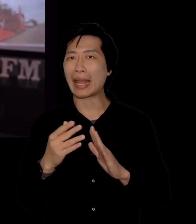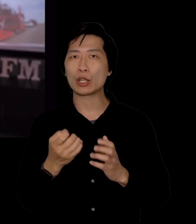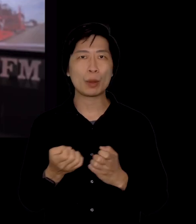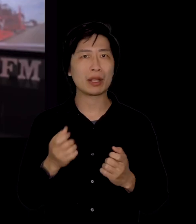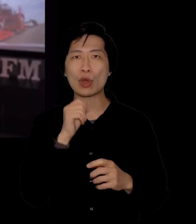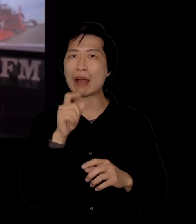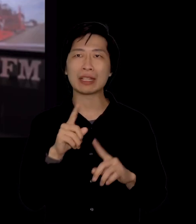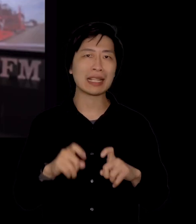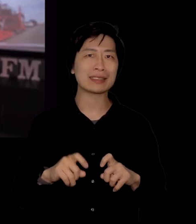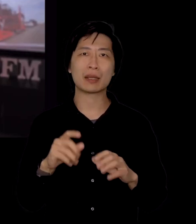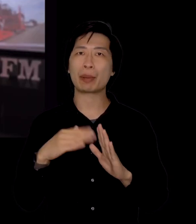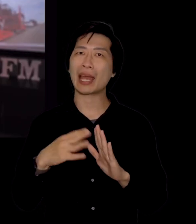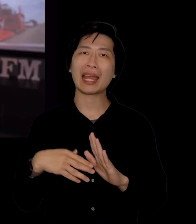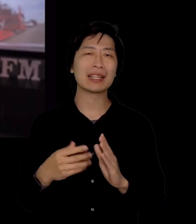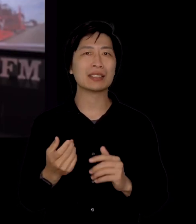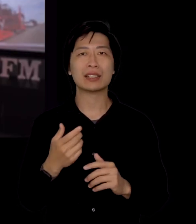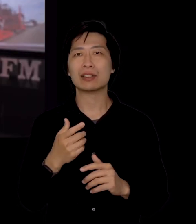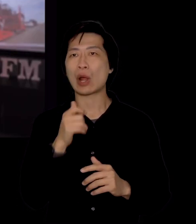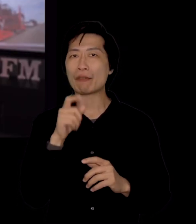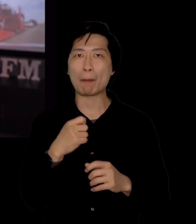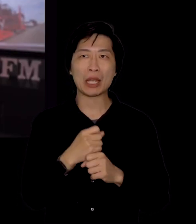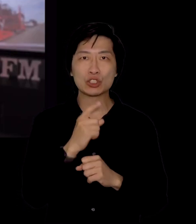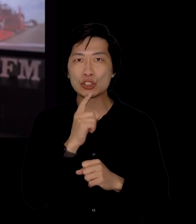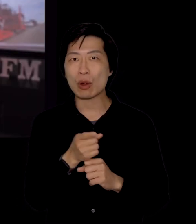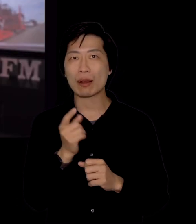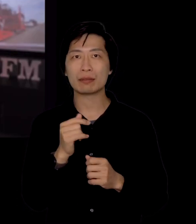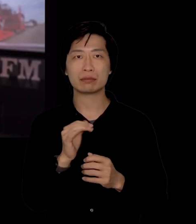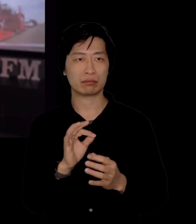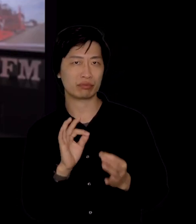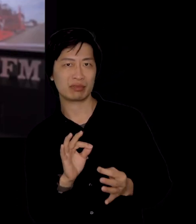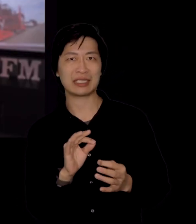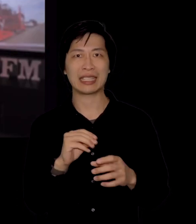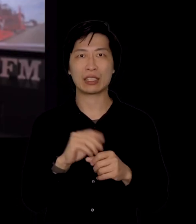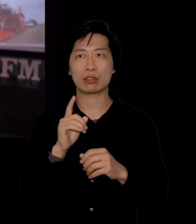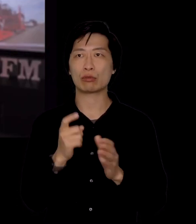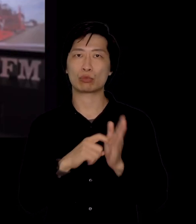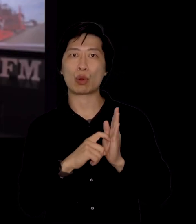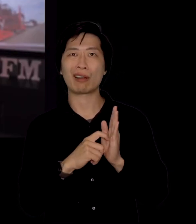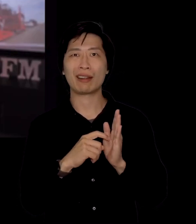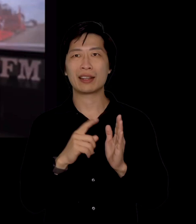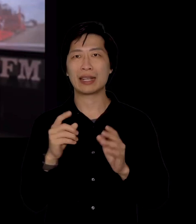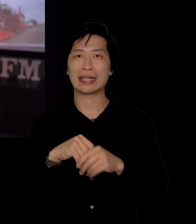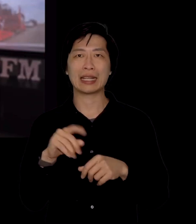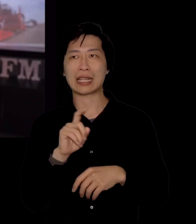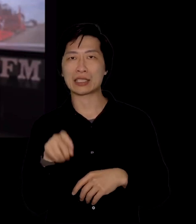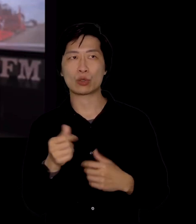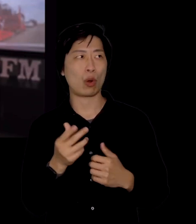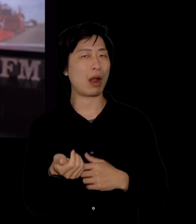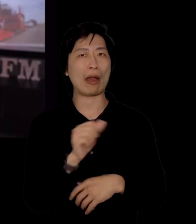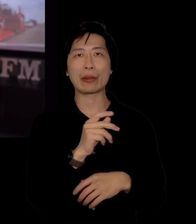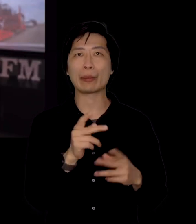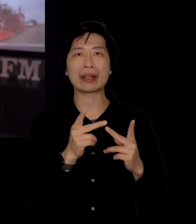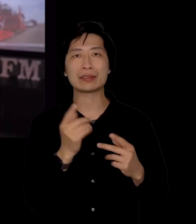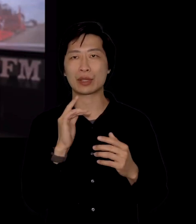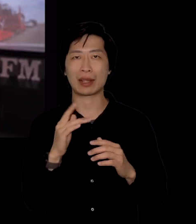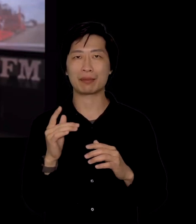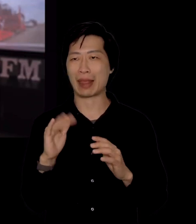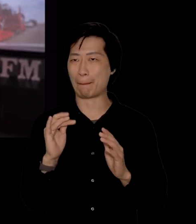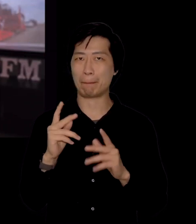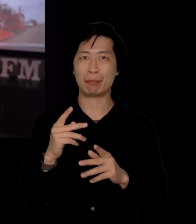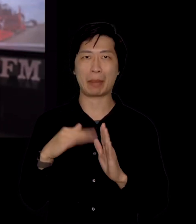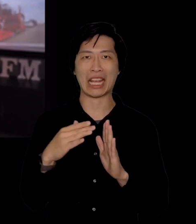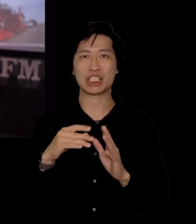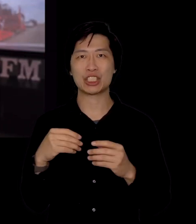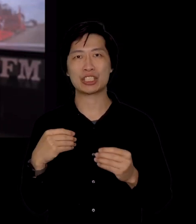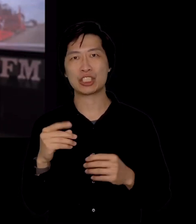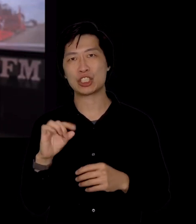paint equipment, they don't have to test the paint, they don't have to make sure it fits within regulations that are in Texas or wherever else they put